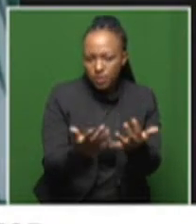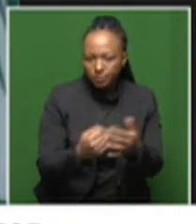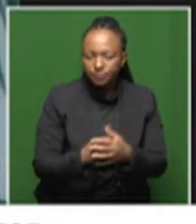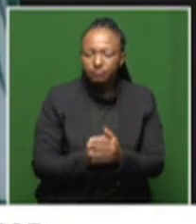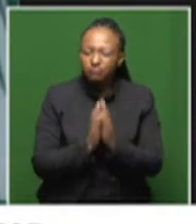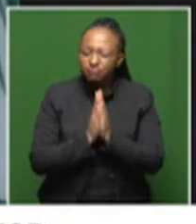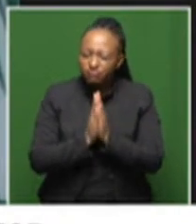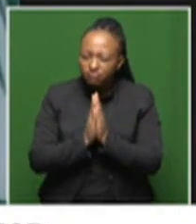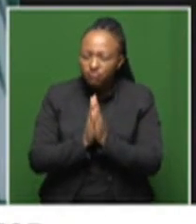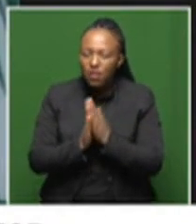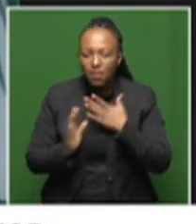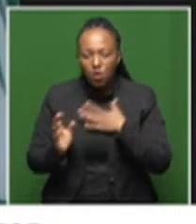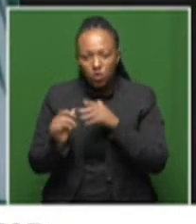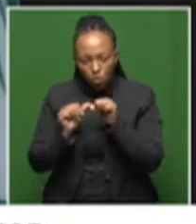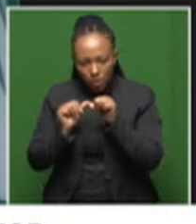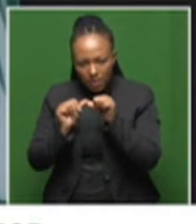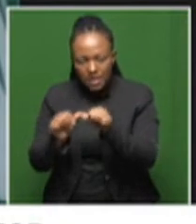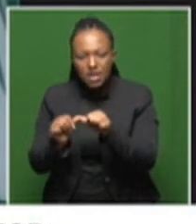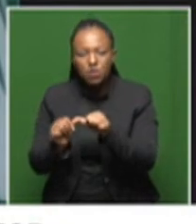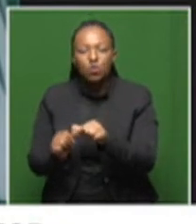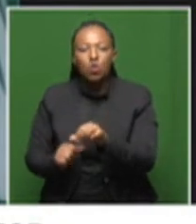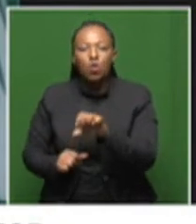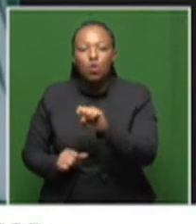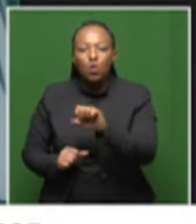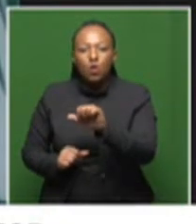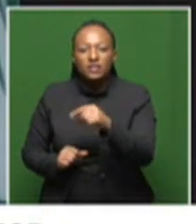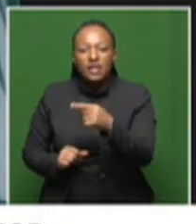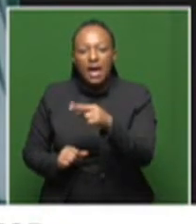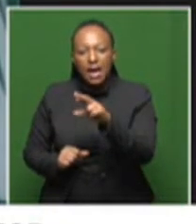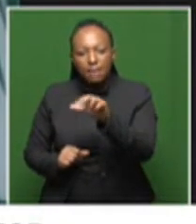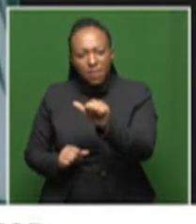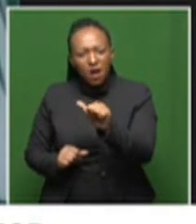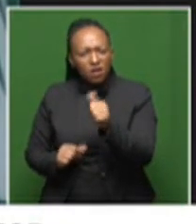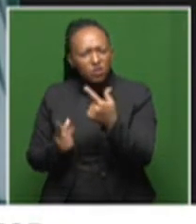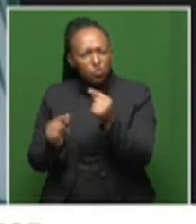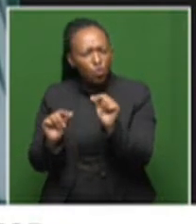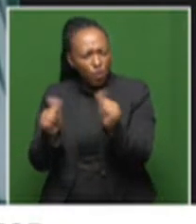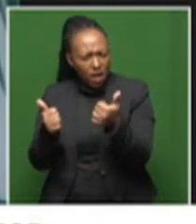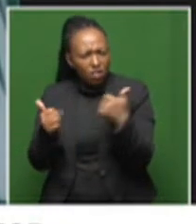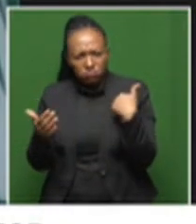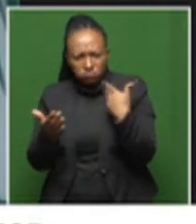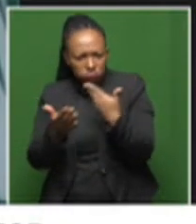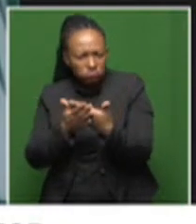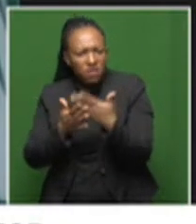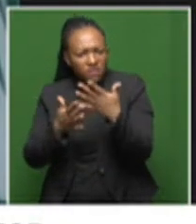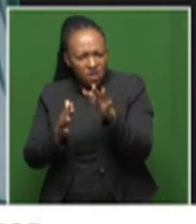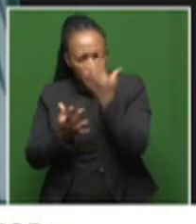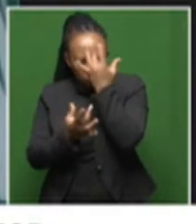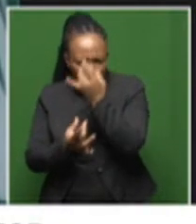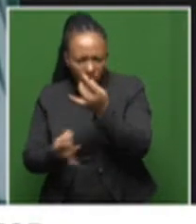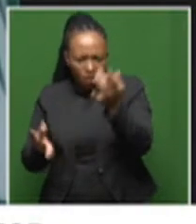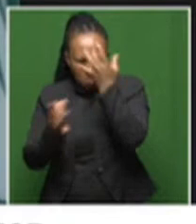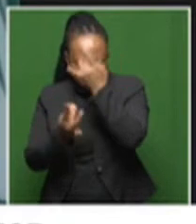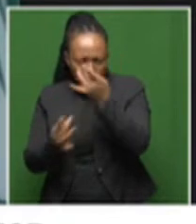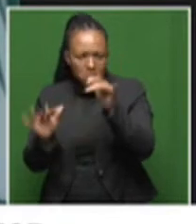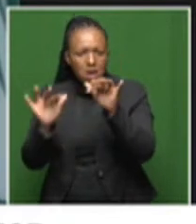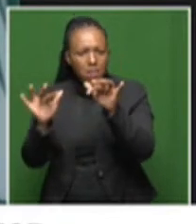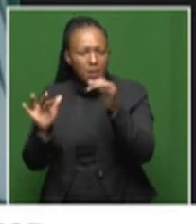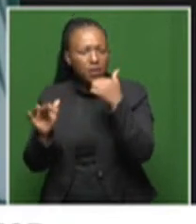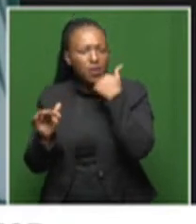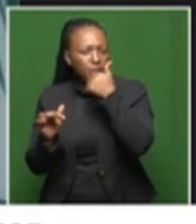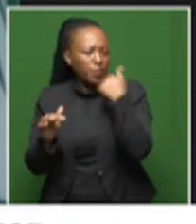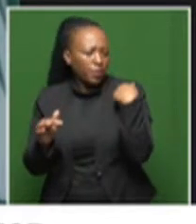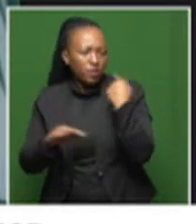appeal, and I think the SAPRA has been doing quite well in engaging the public in recent few days, in ensuring that